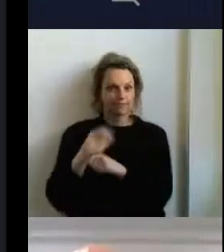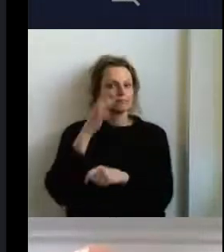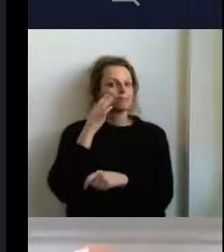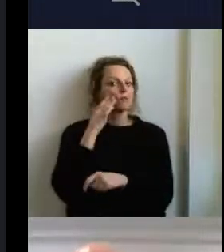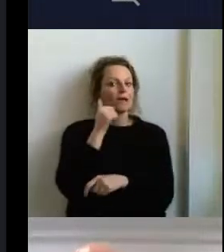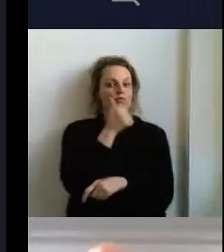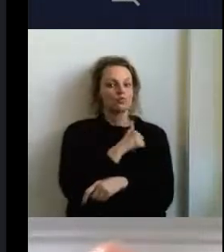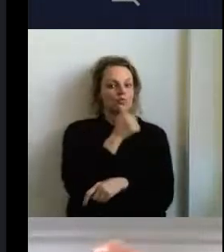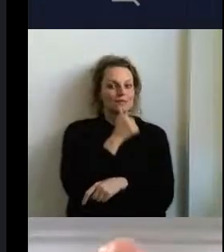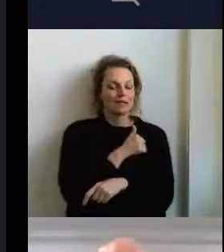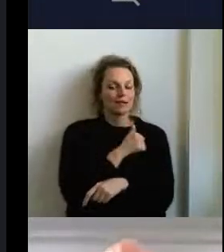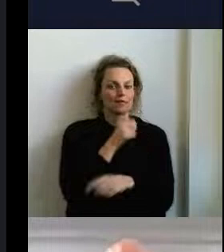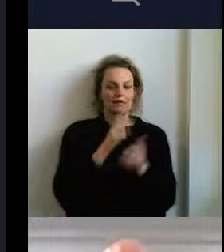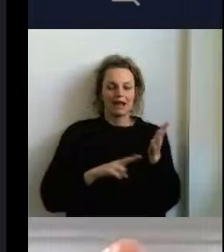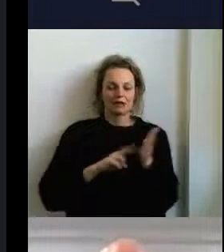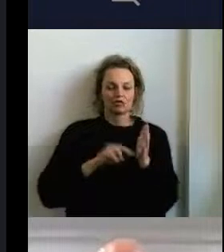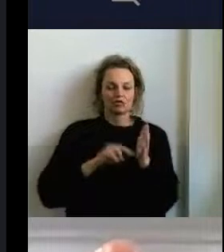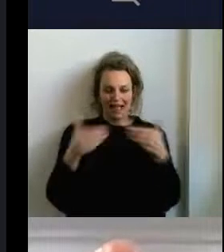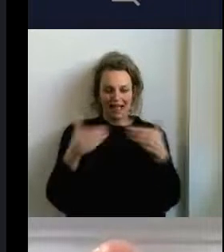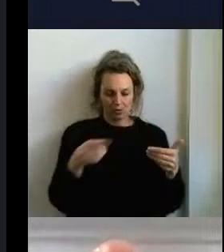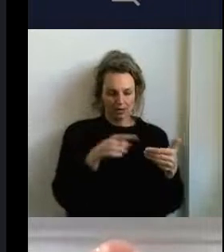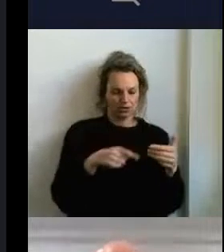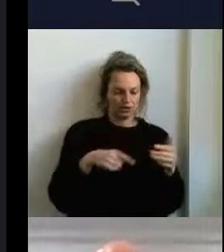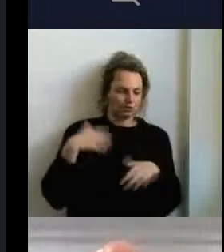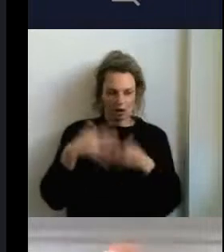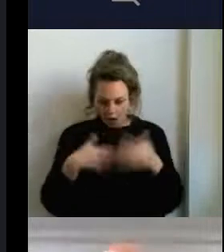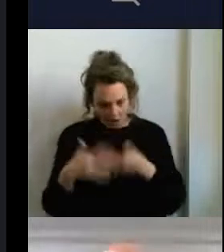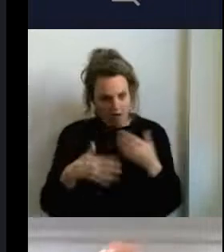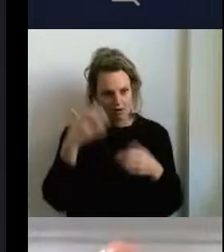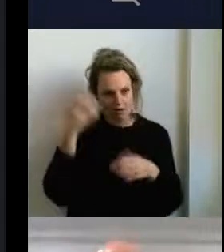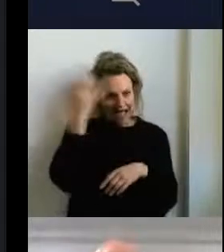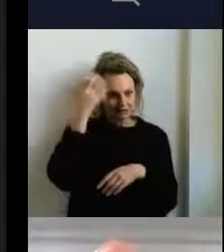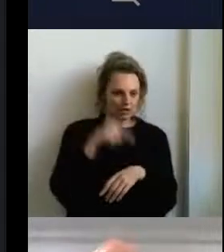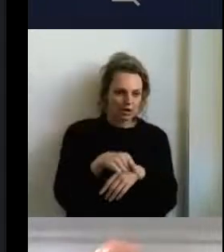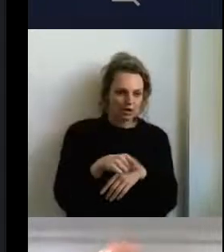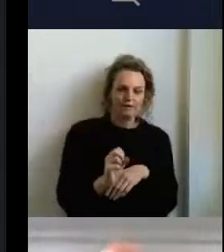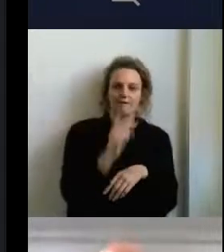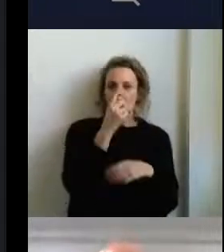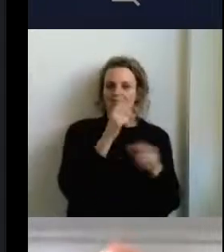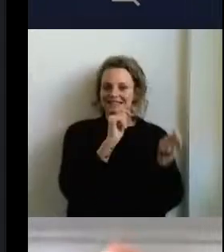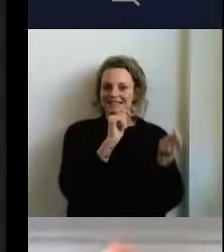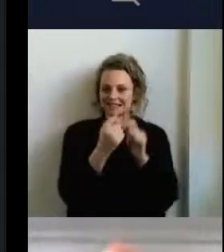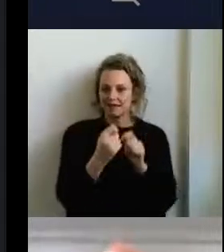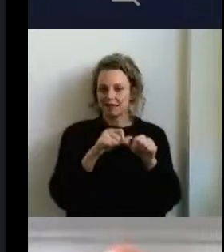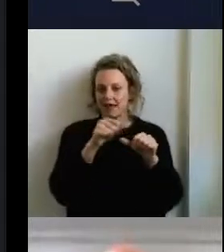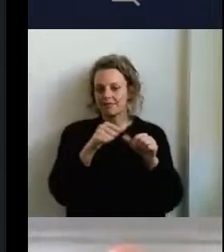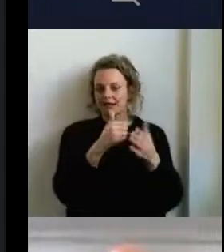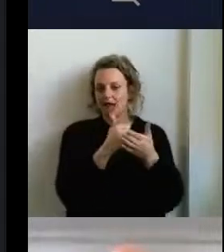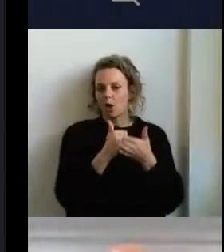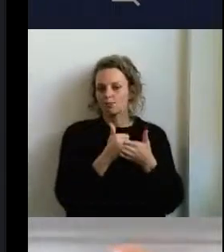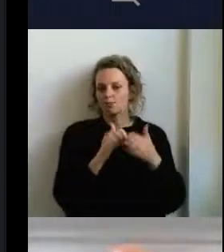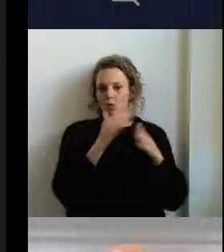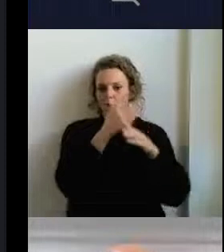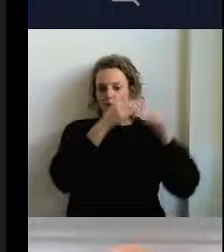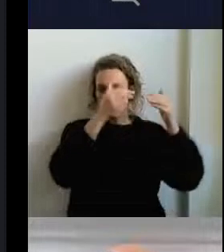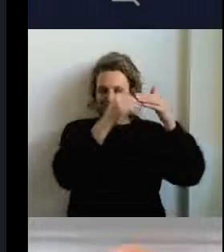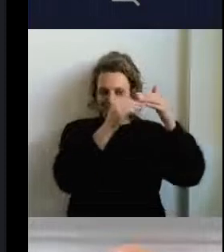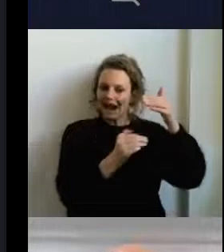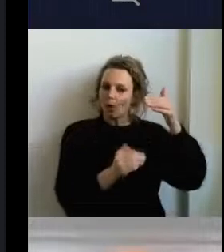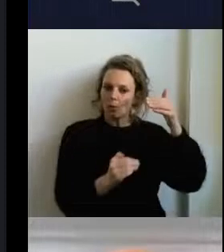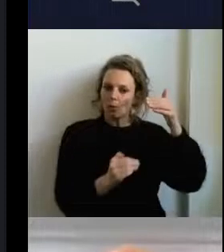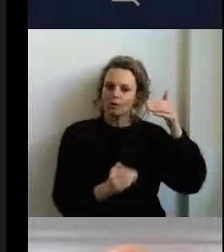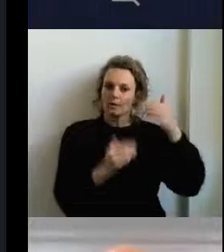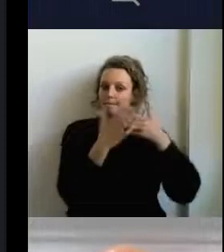natural language setting, you stumble across your first setting, and then it kind of helps you work down the page on your prescription. I think this is going to be,